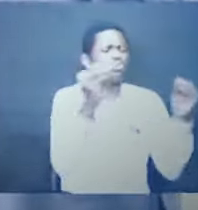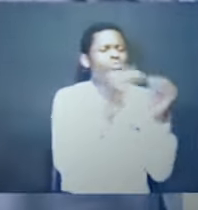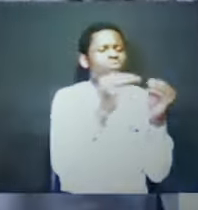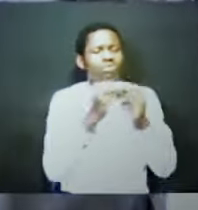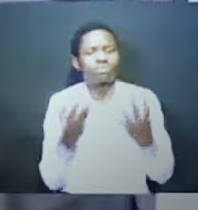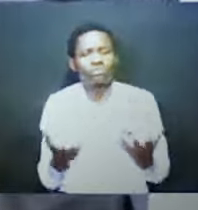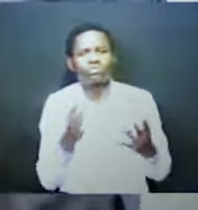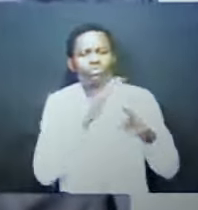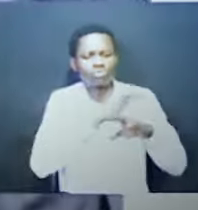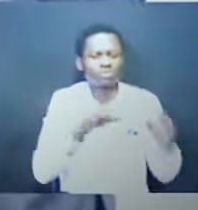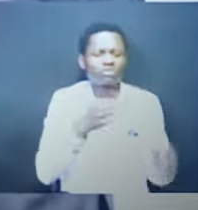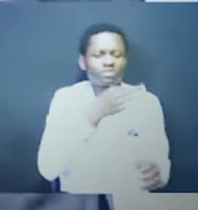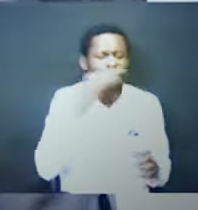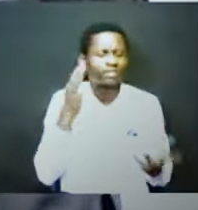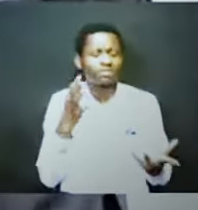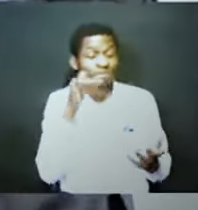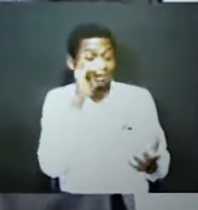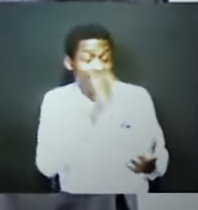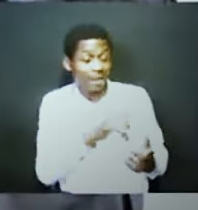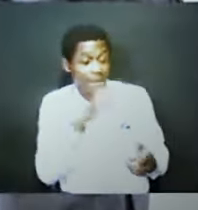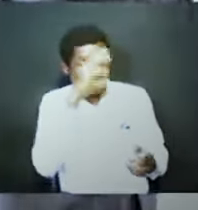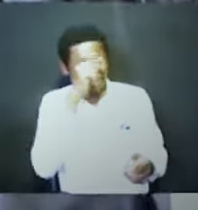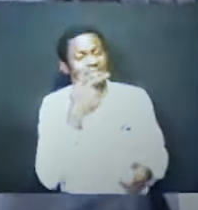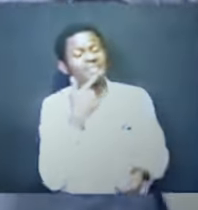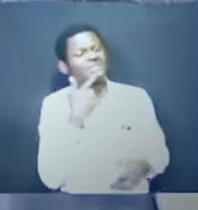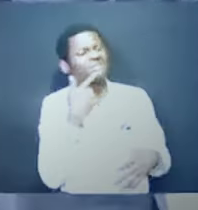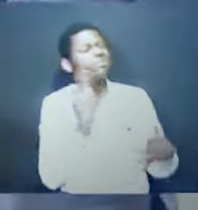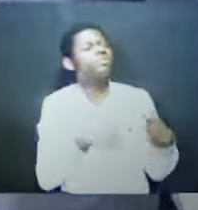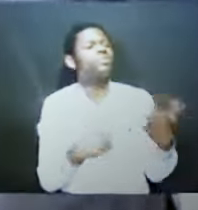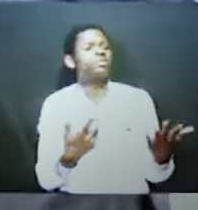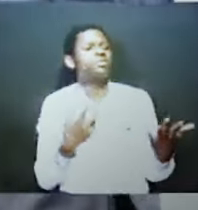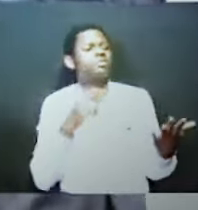vineyards. You see, the spirit of this is this.